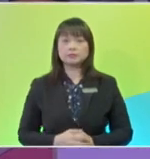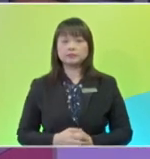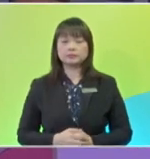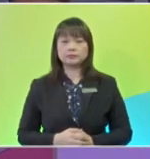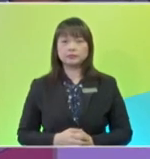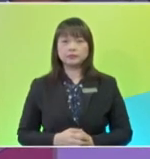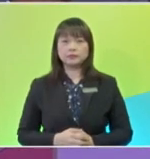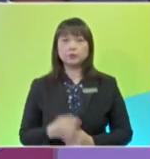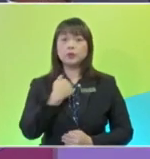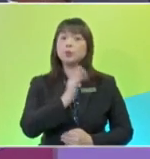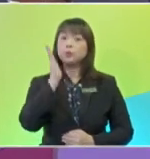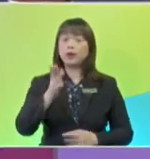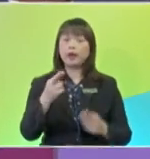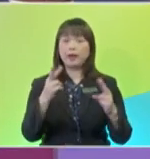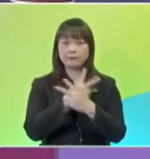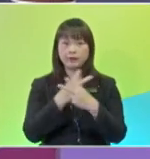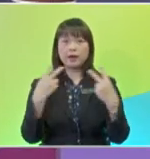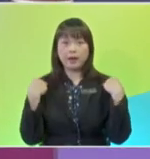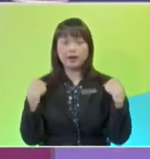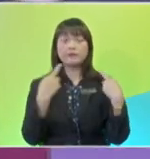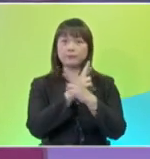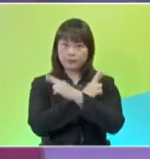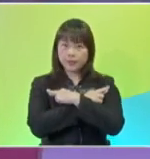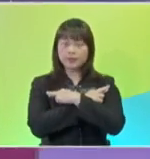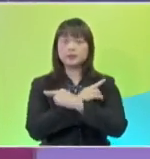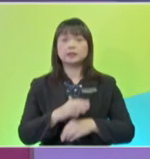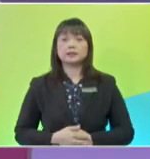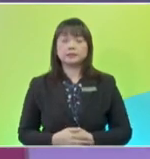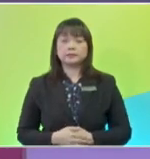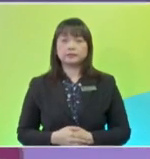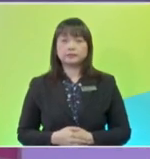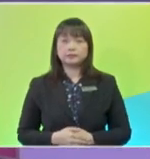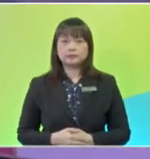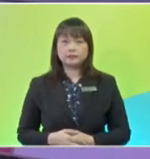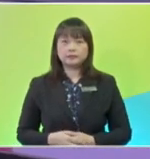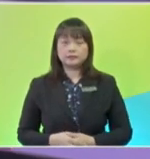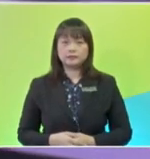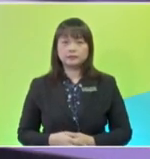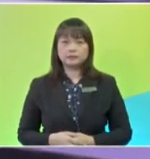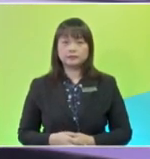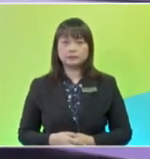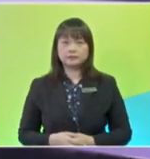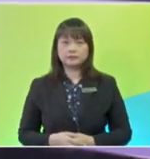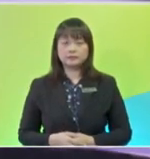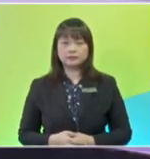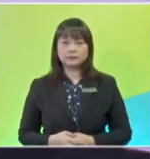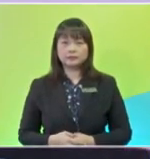for a very short break and we'll come back and learn a lot more about a moon. Right? Stay tuned, people at